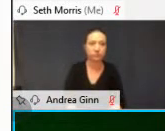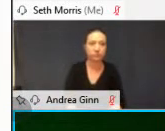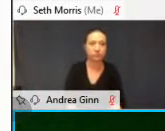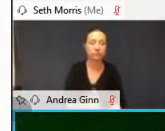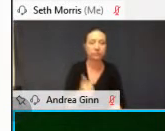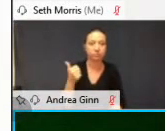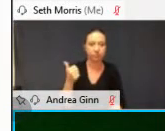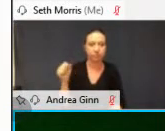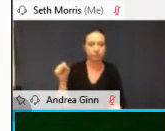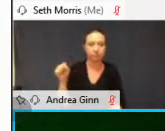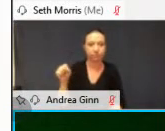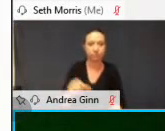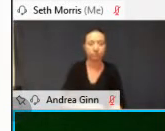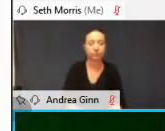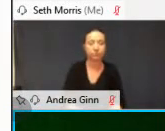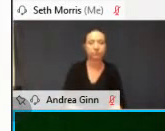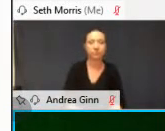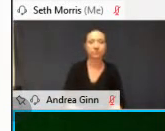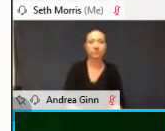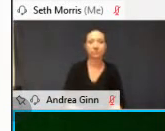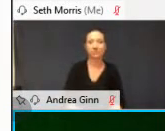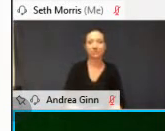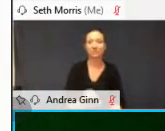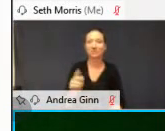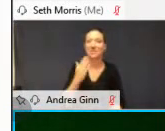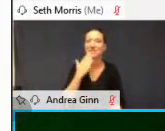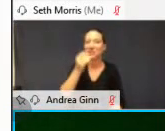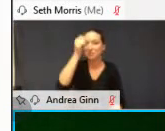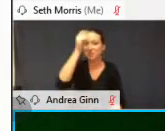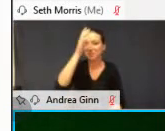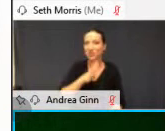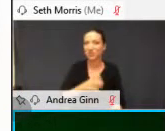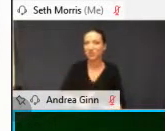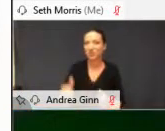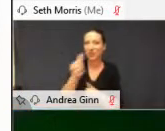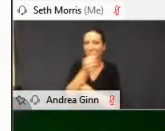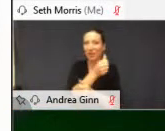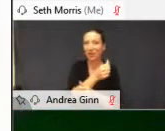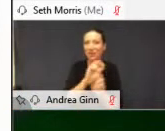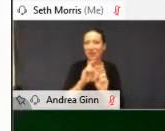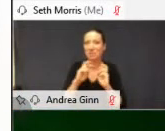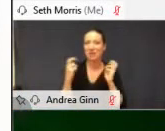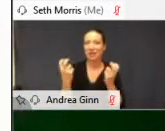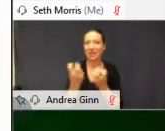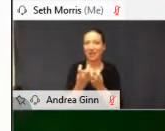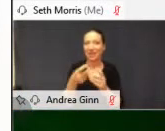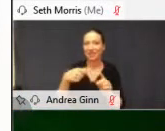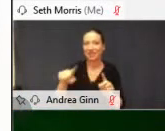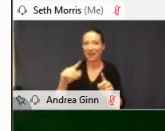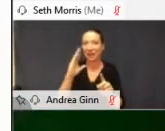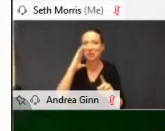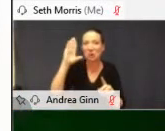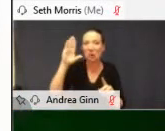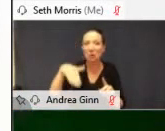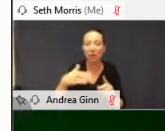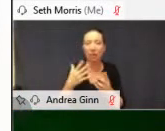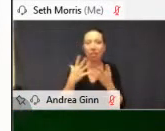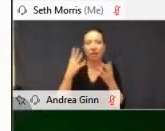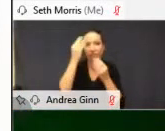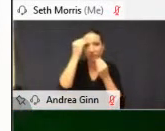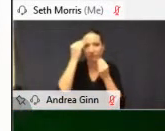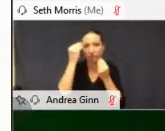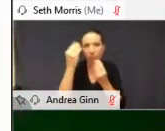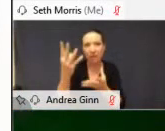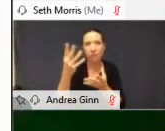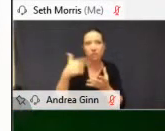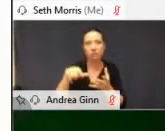Yes, we can see. All right. Thank you, Mr. Chair, members of the committee. I know that's a lot of information to take